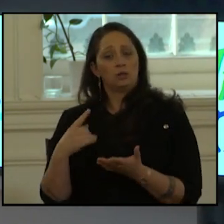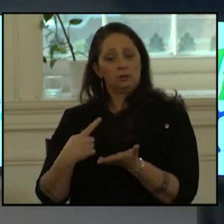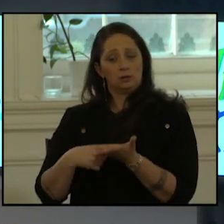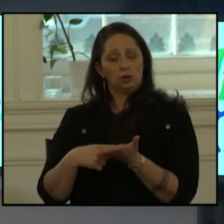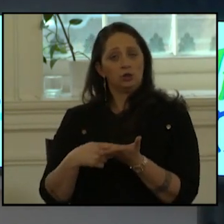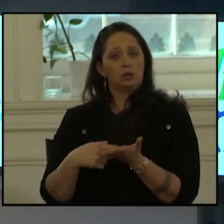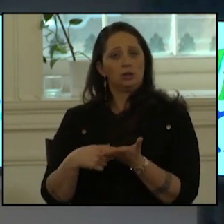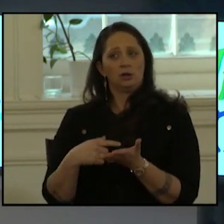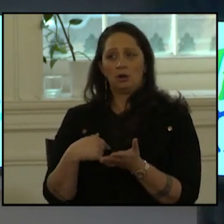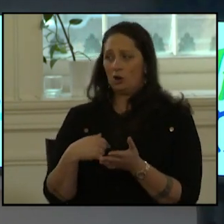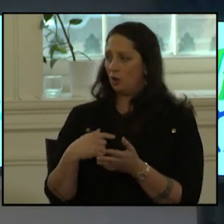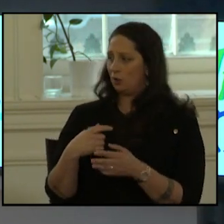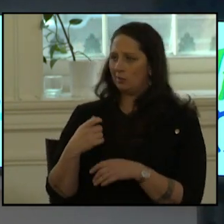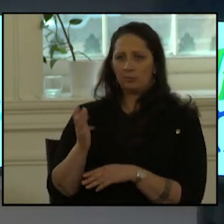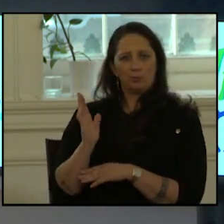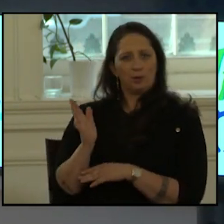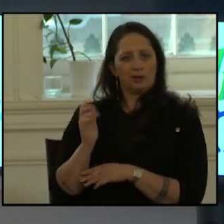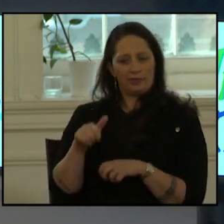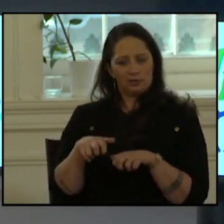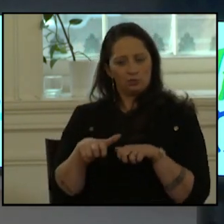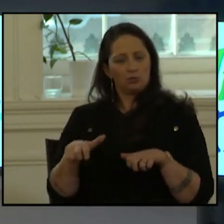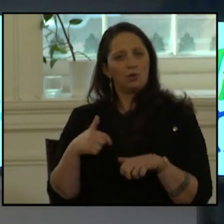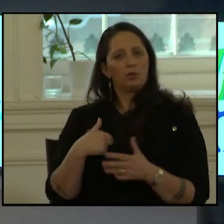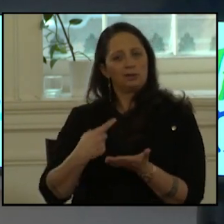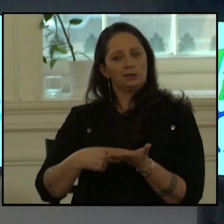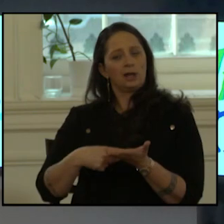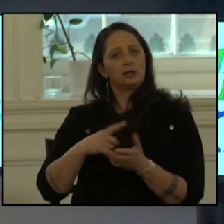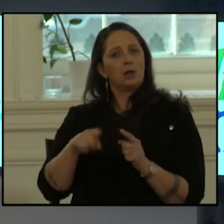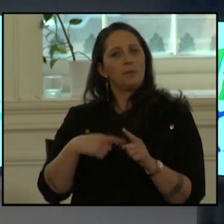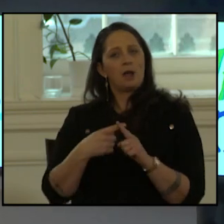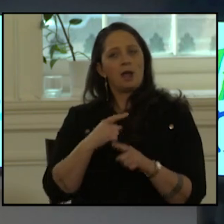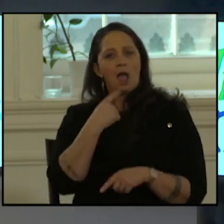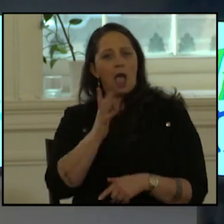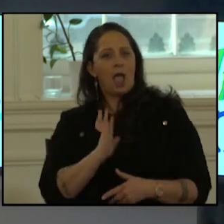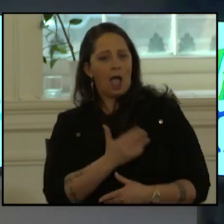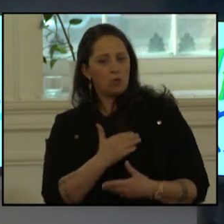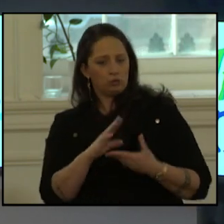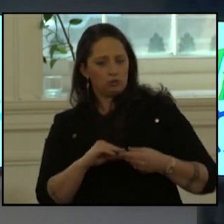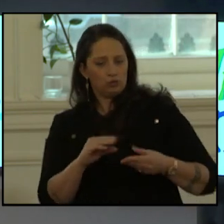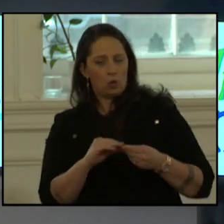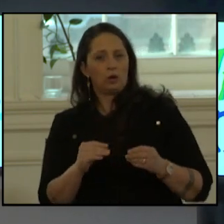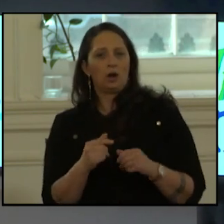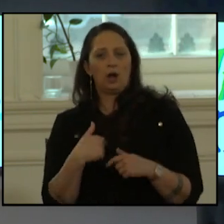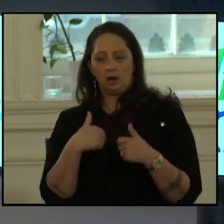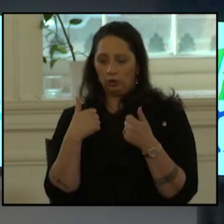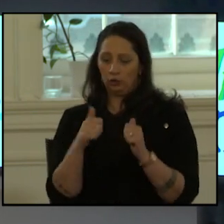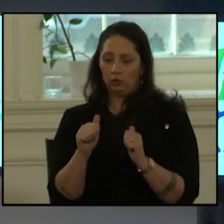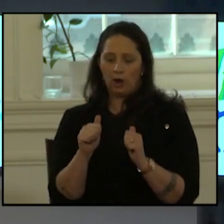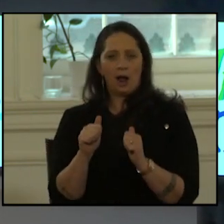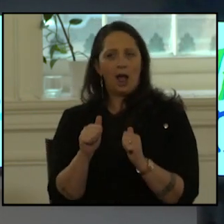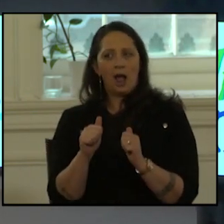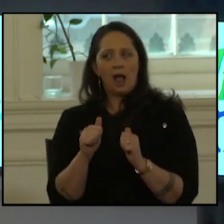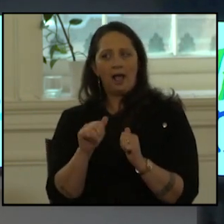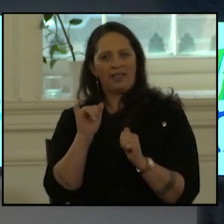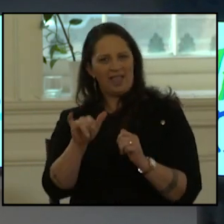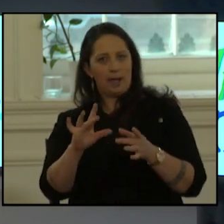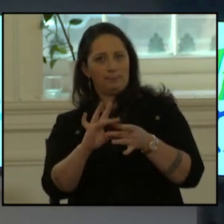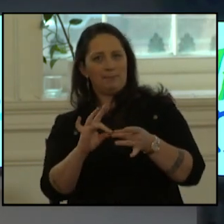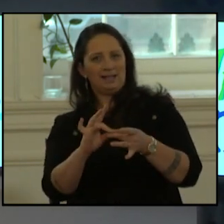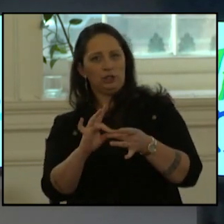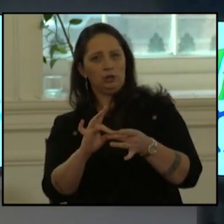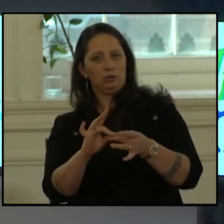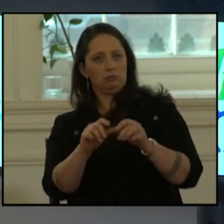in this presentation, this panel, about telling our story, our narratives, I try to convey that message